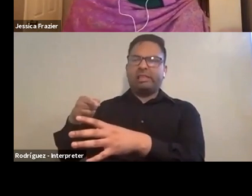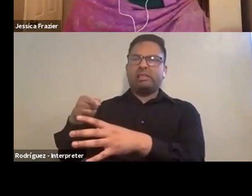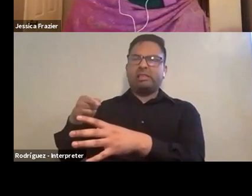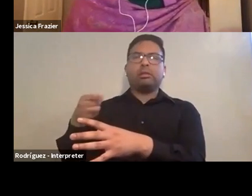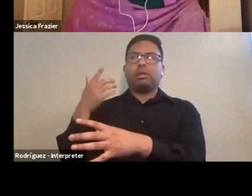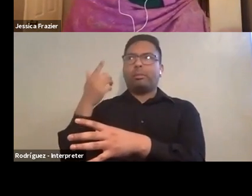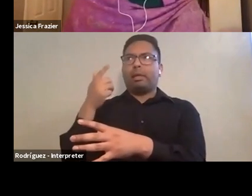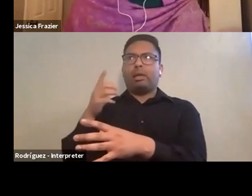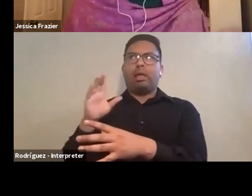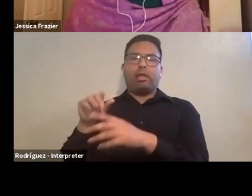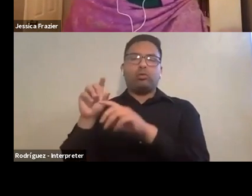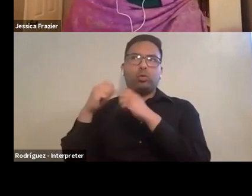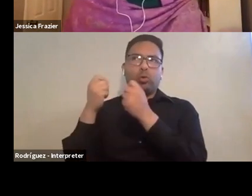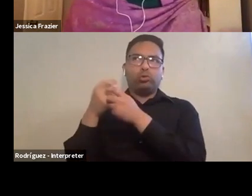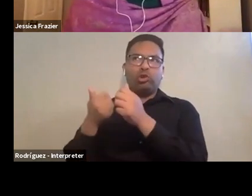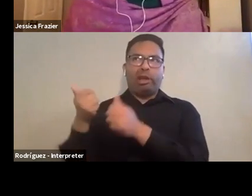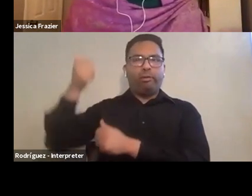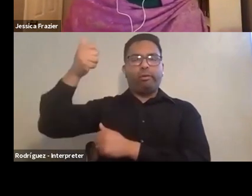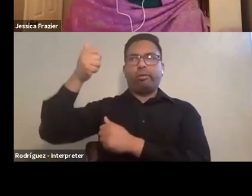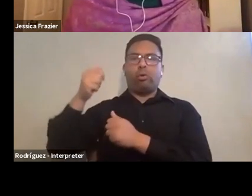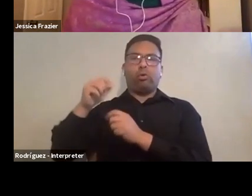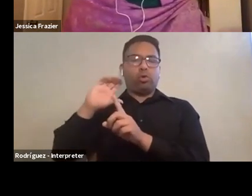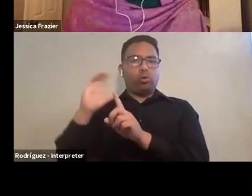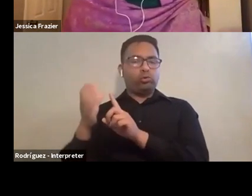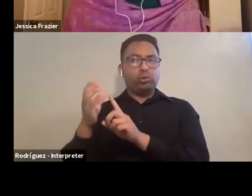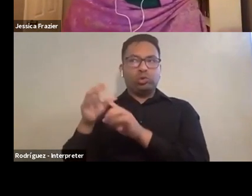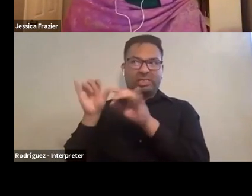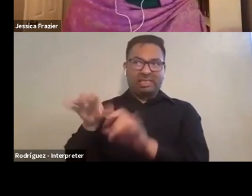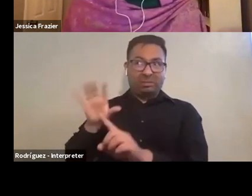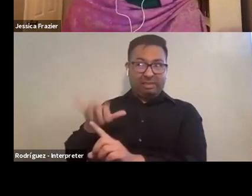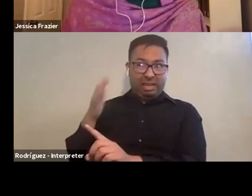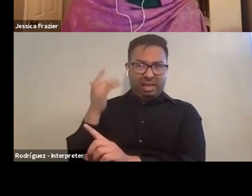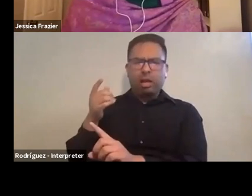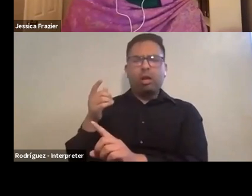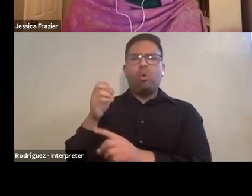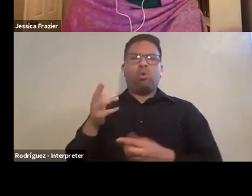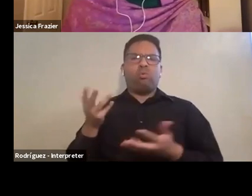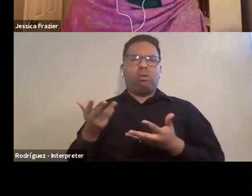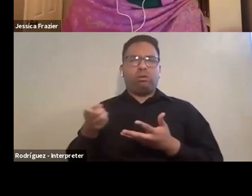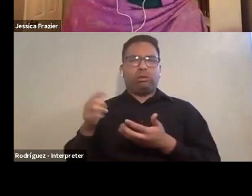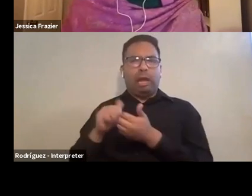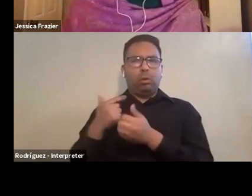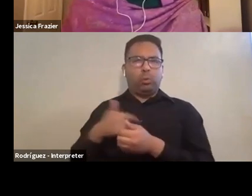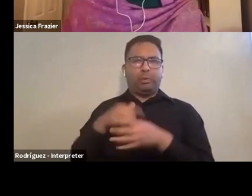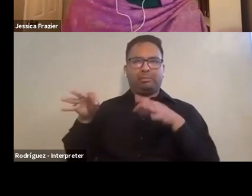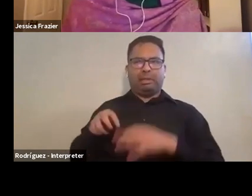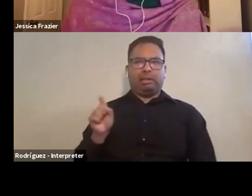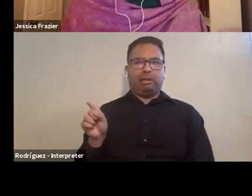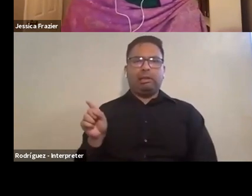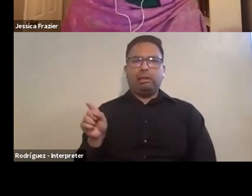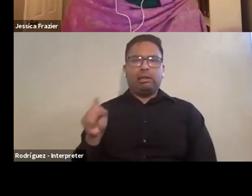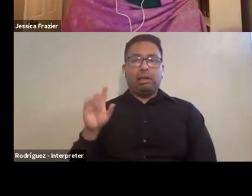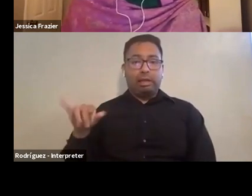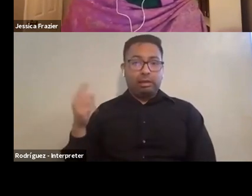social, hierarchical, cultural system. If so, what is it? How do we explain that? Is that something that people